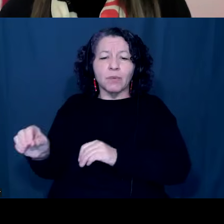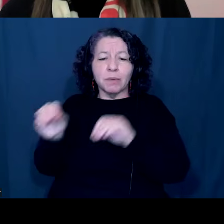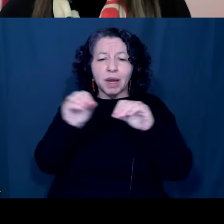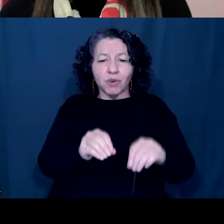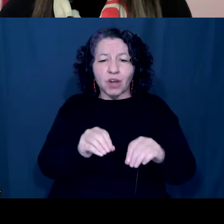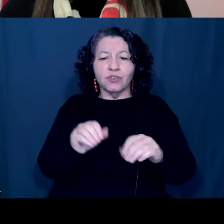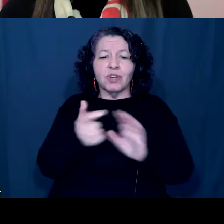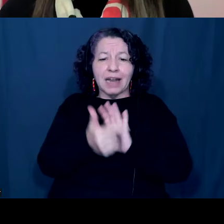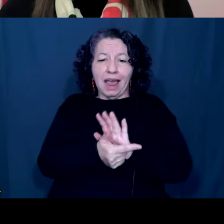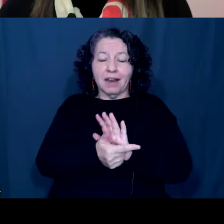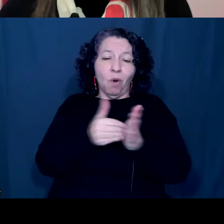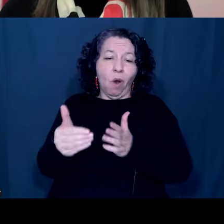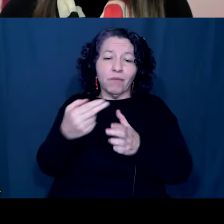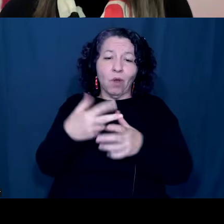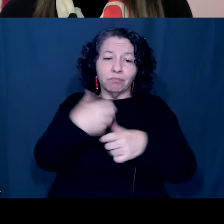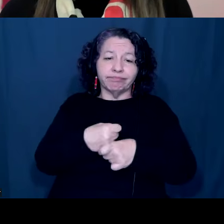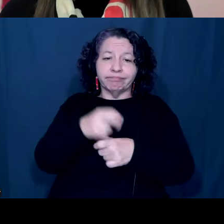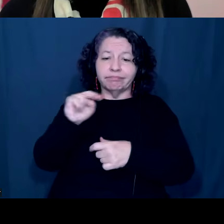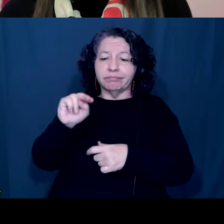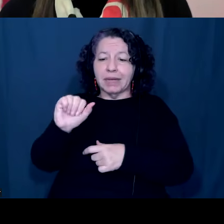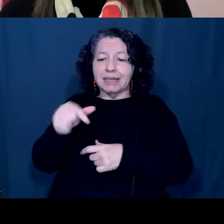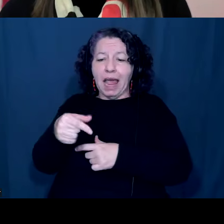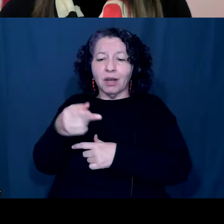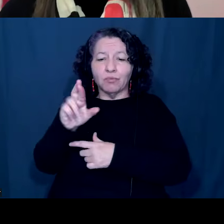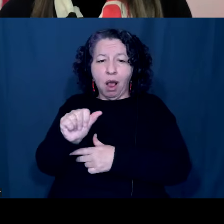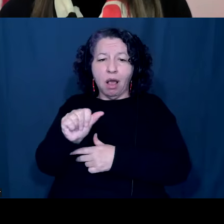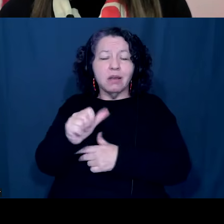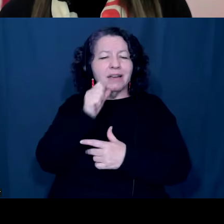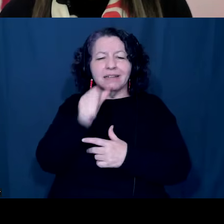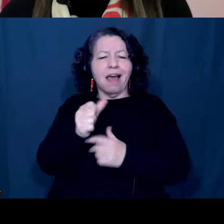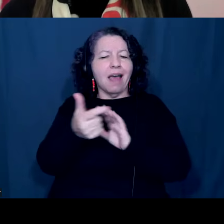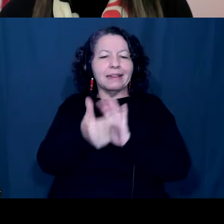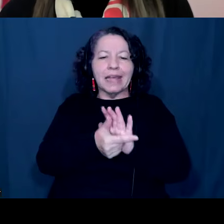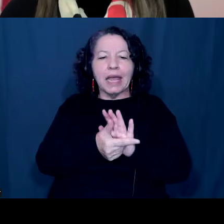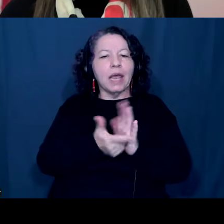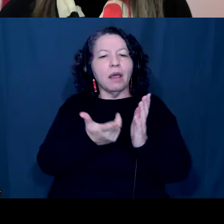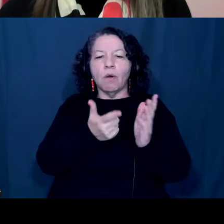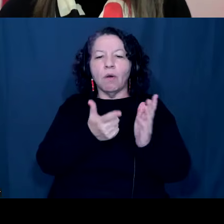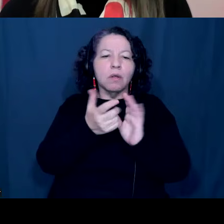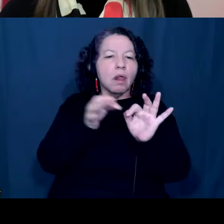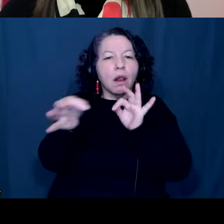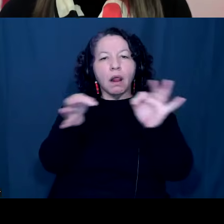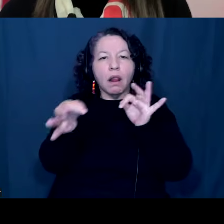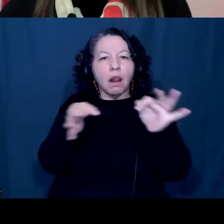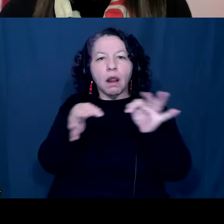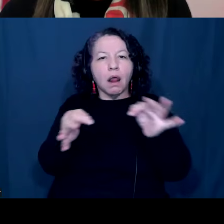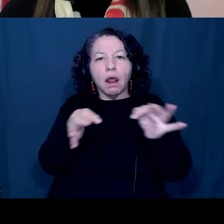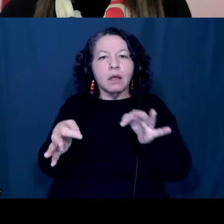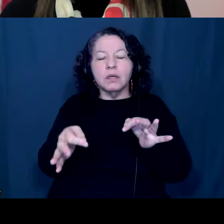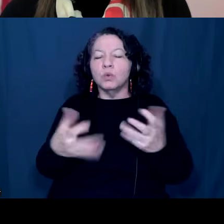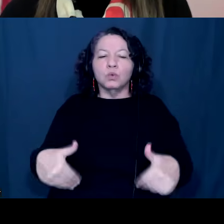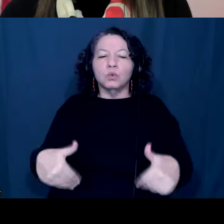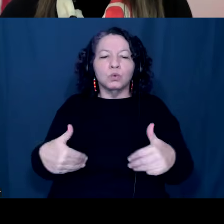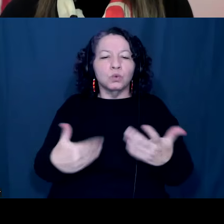NAGPRA. Not as a legal statute full of technical language, but as a living framework.